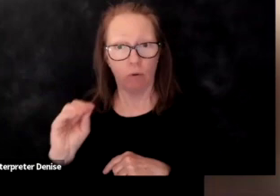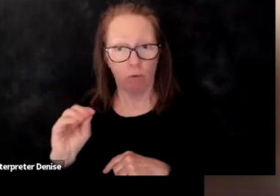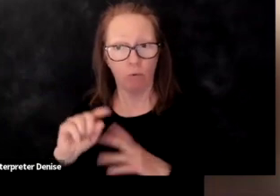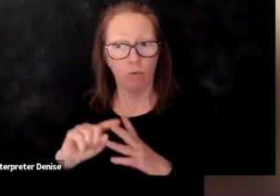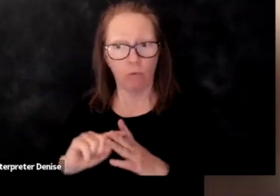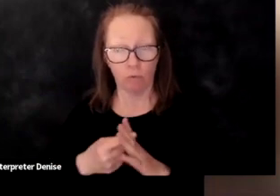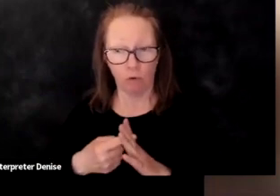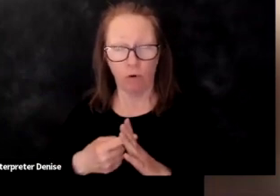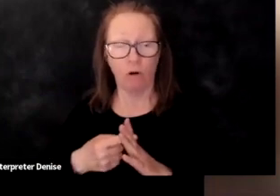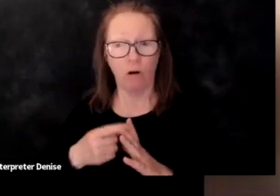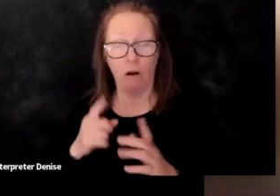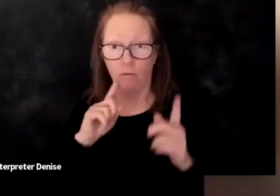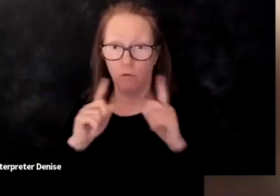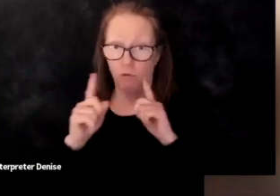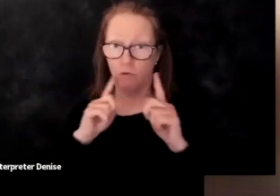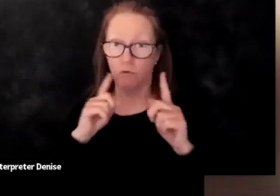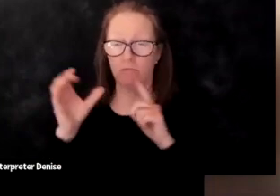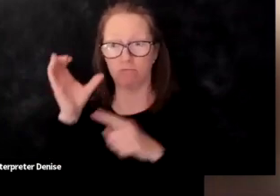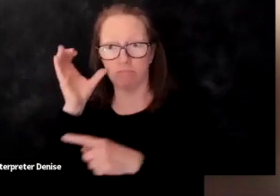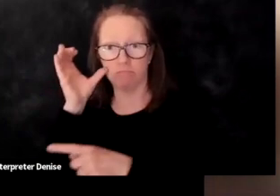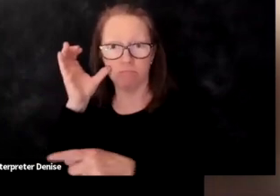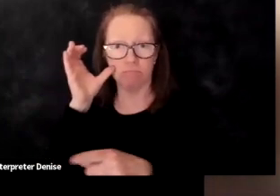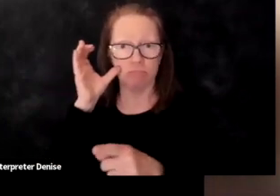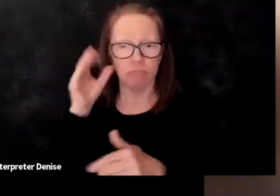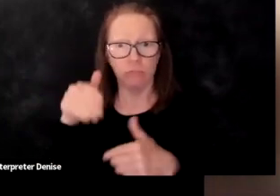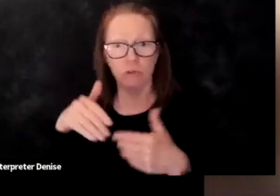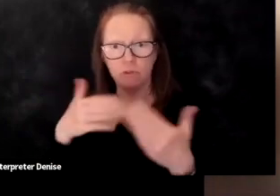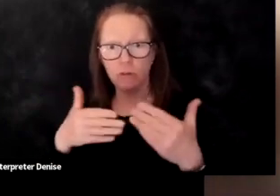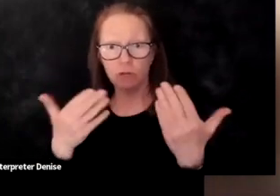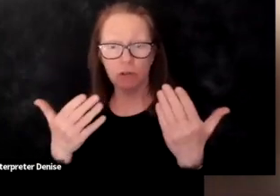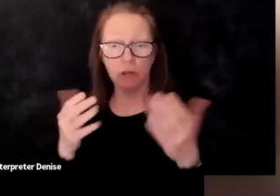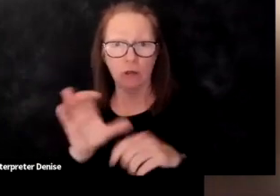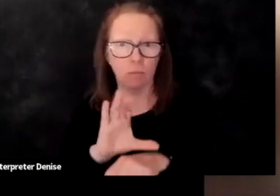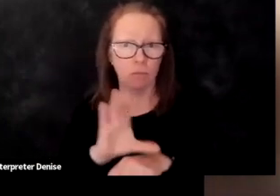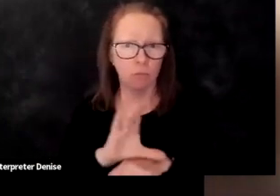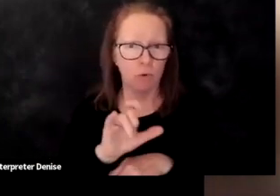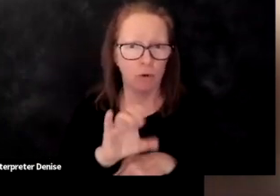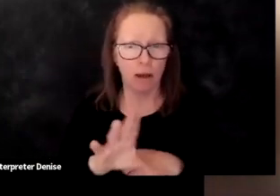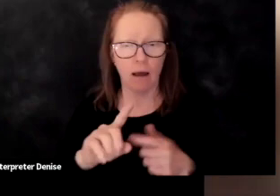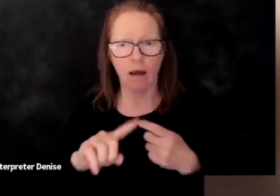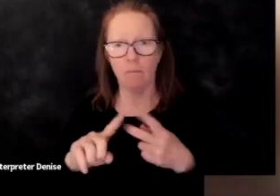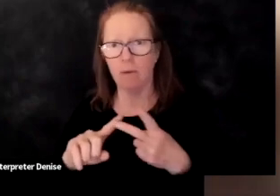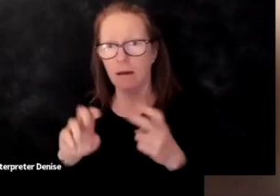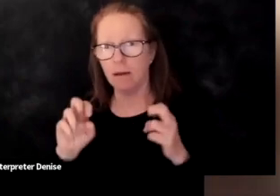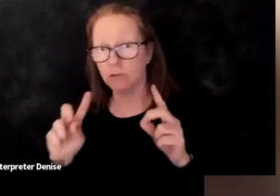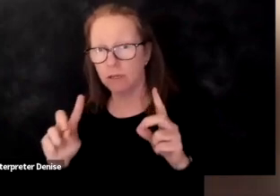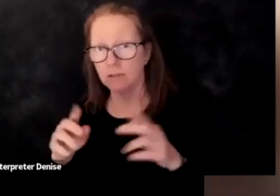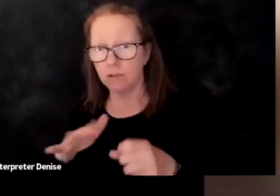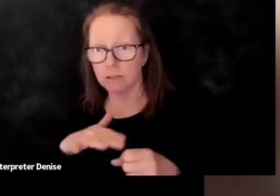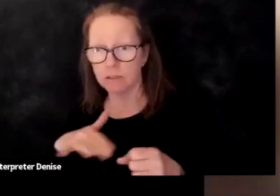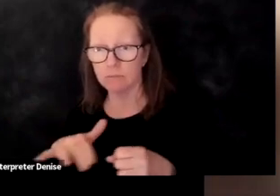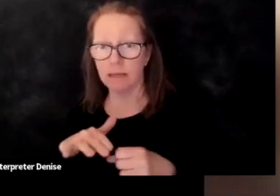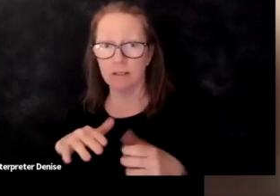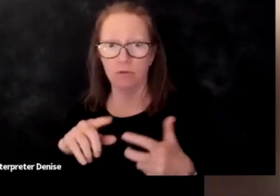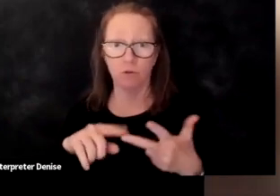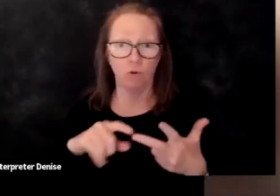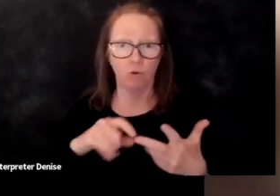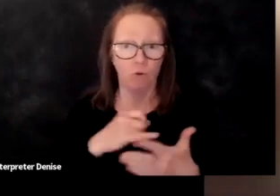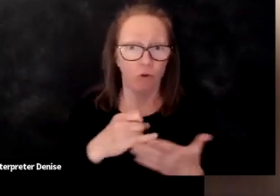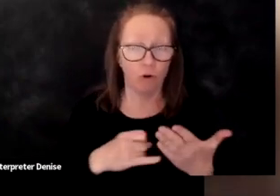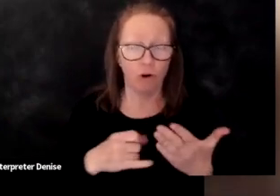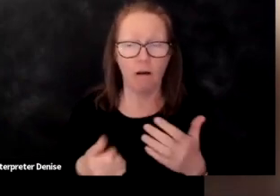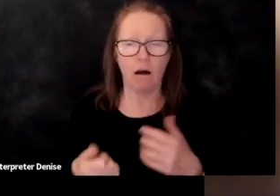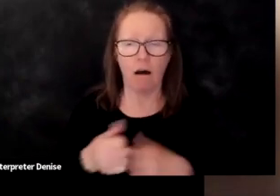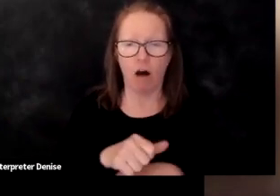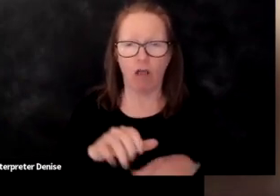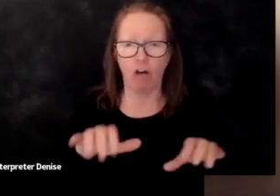great suggestions about computer labs and education space and art and other activities that we